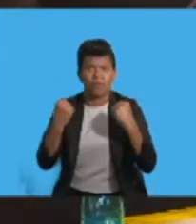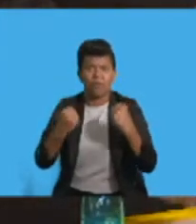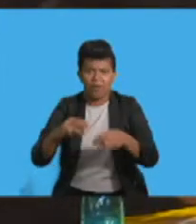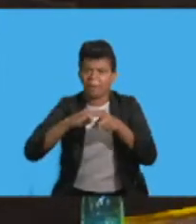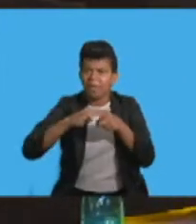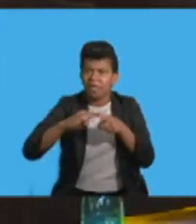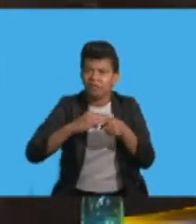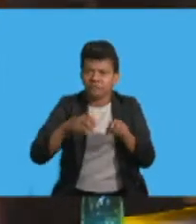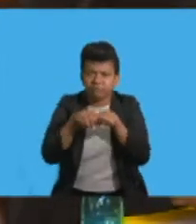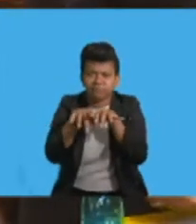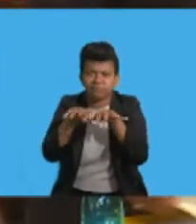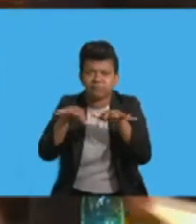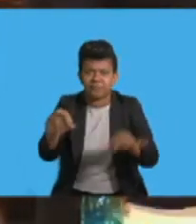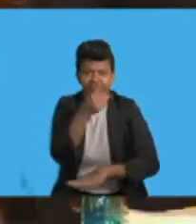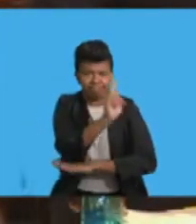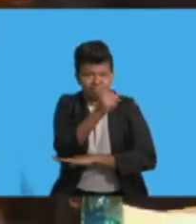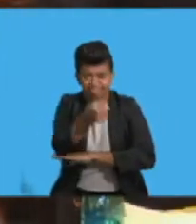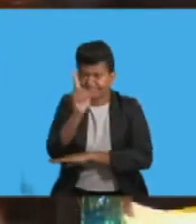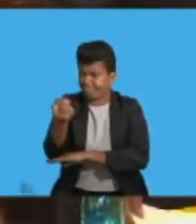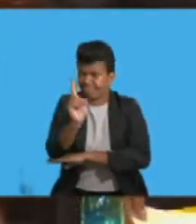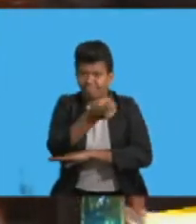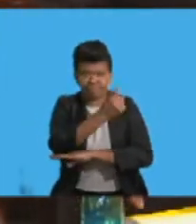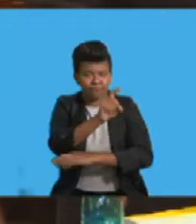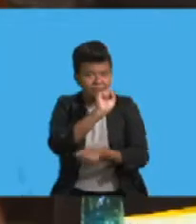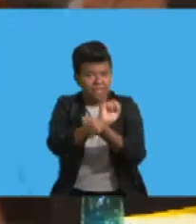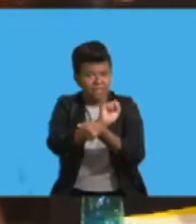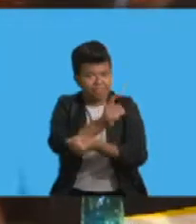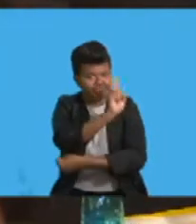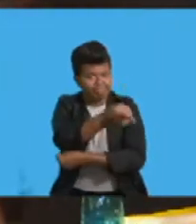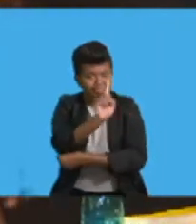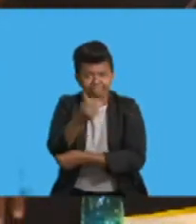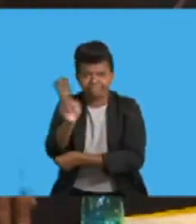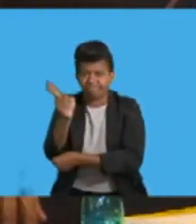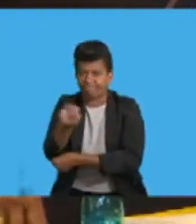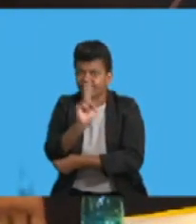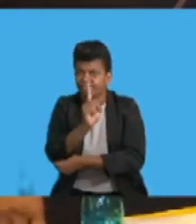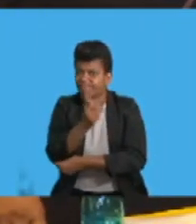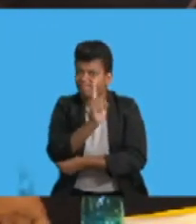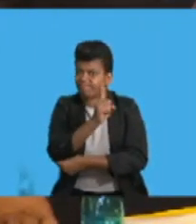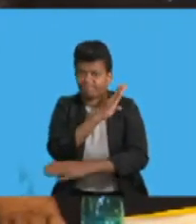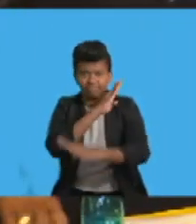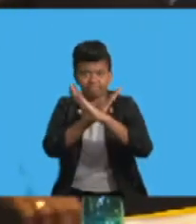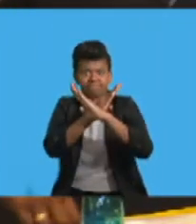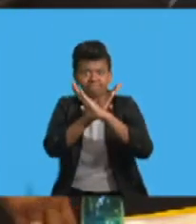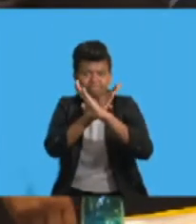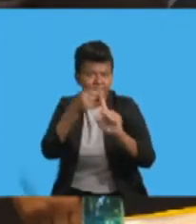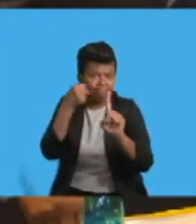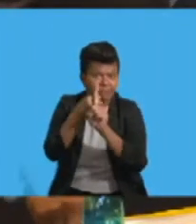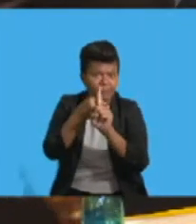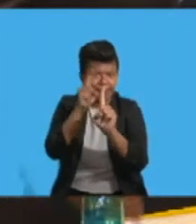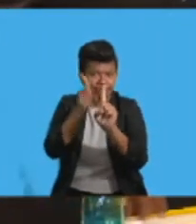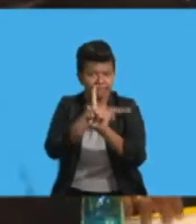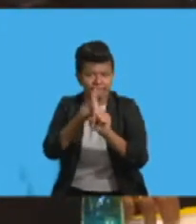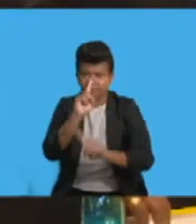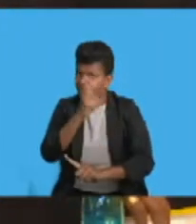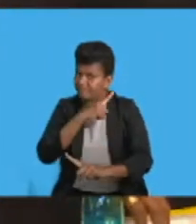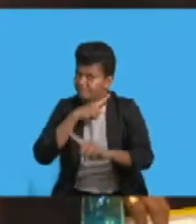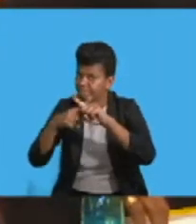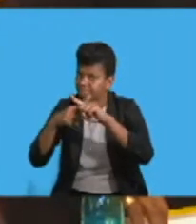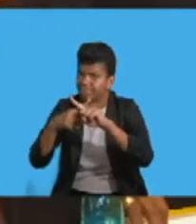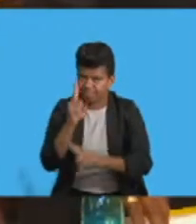to the members of the police force. And working together with the other agencies, Honorable